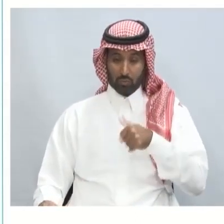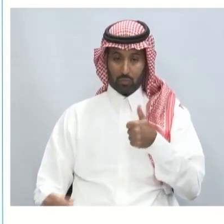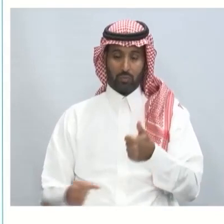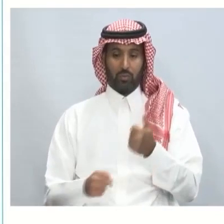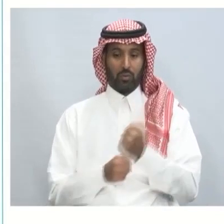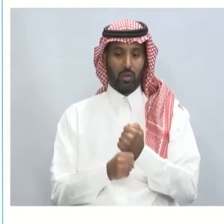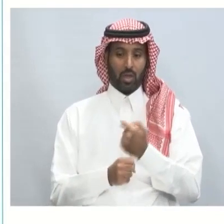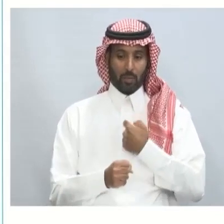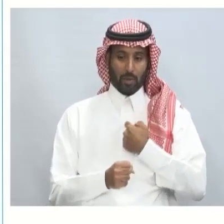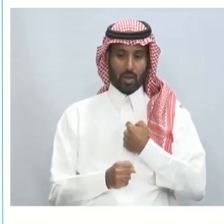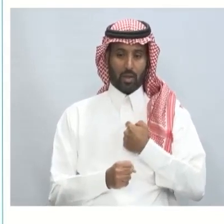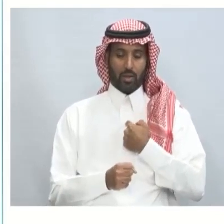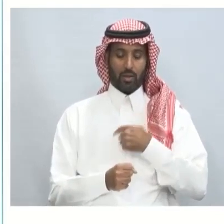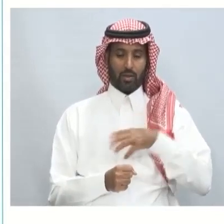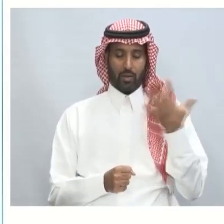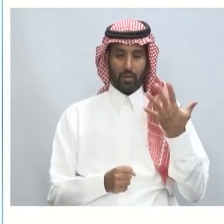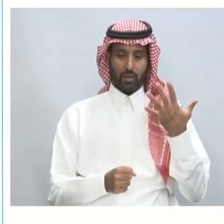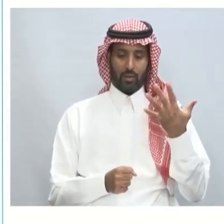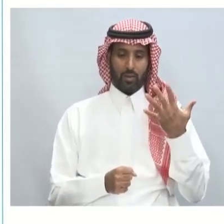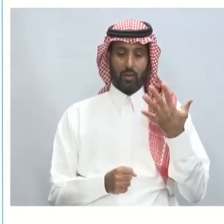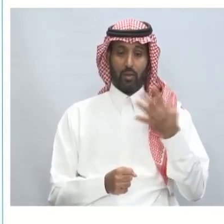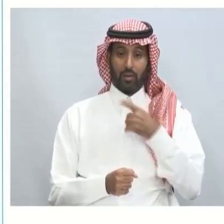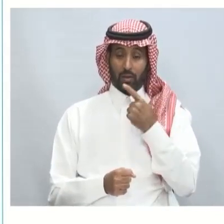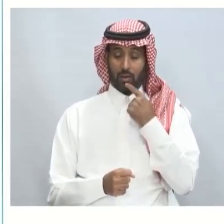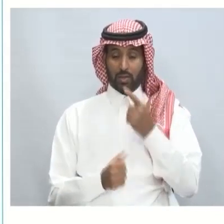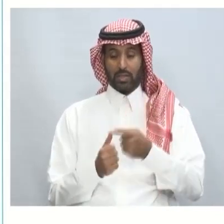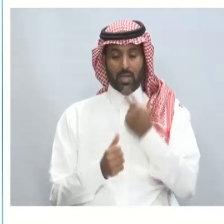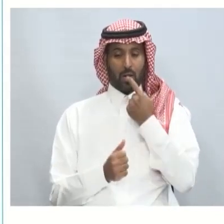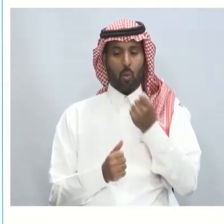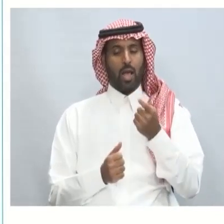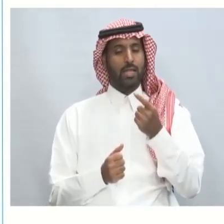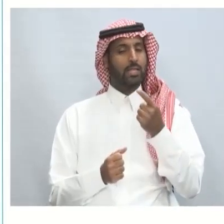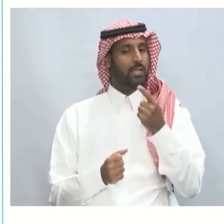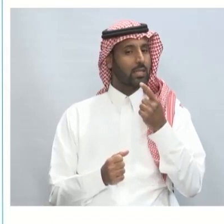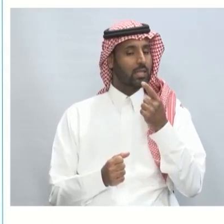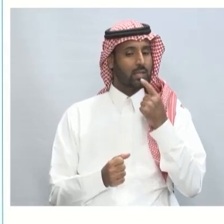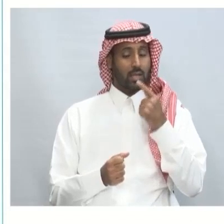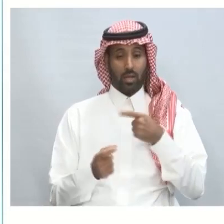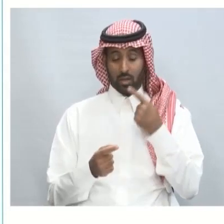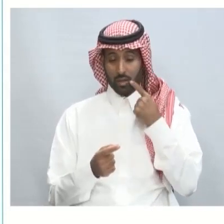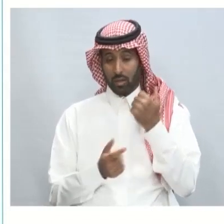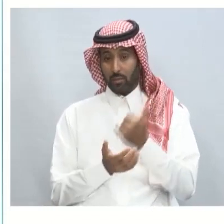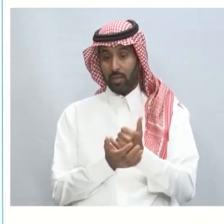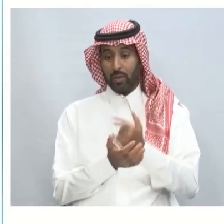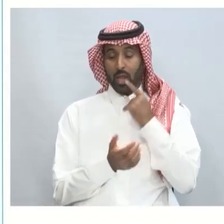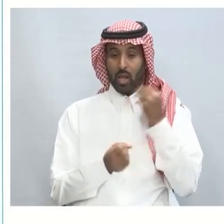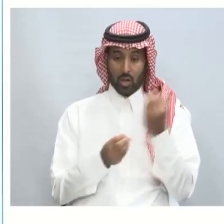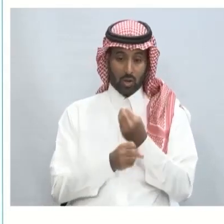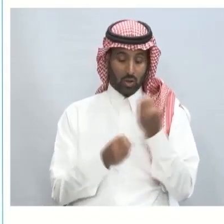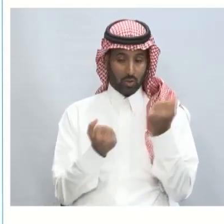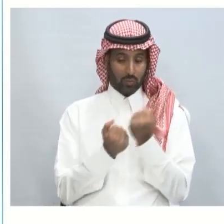fact, and number five here, senior seminar grade is based on a group project.